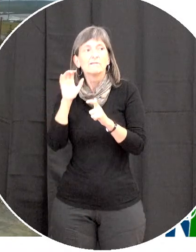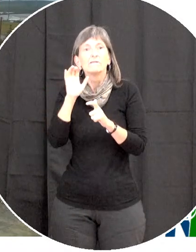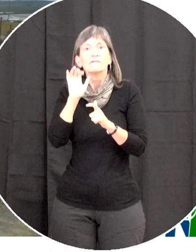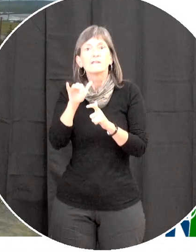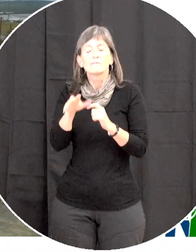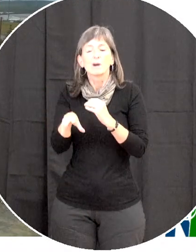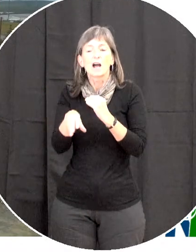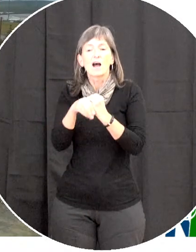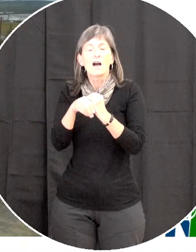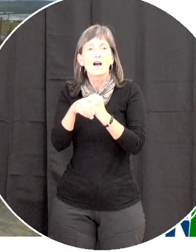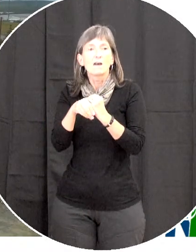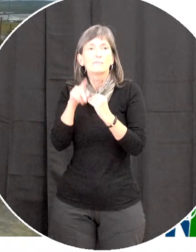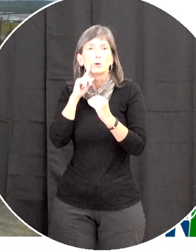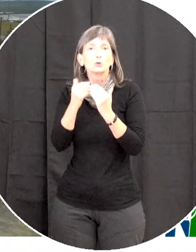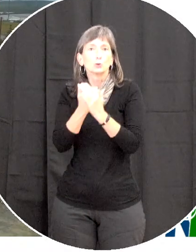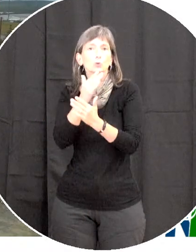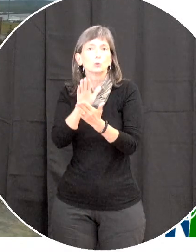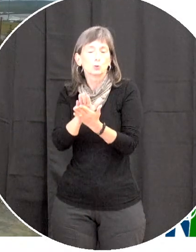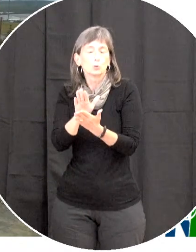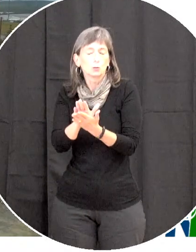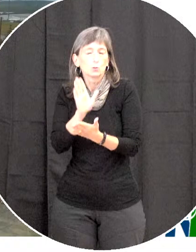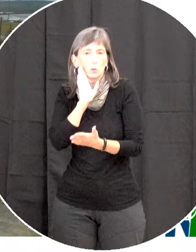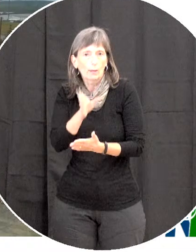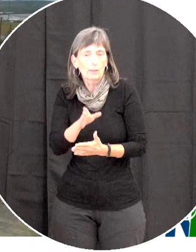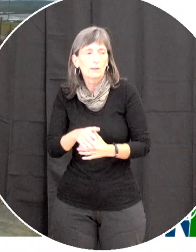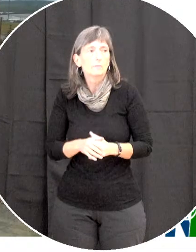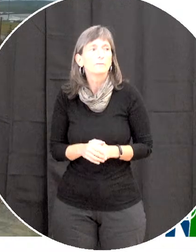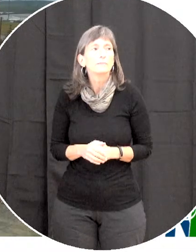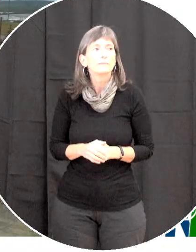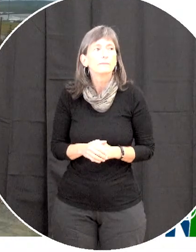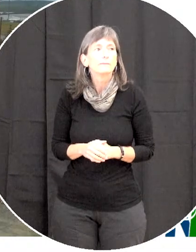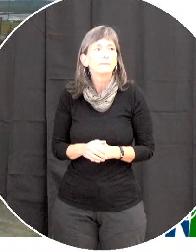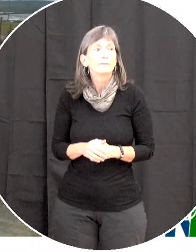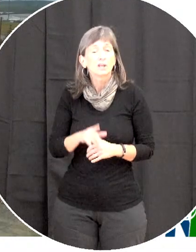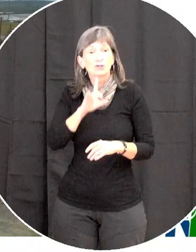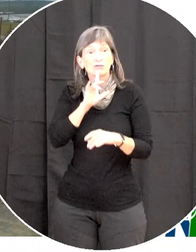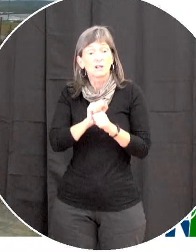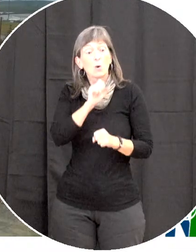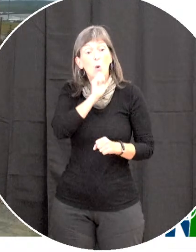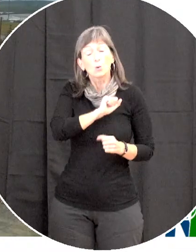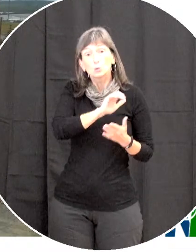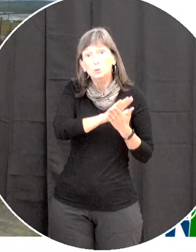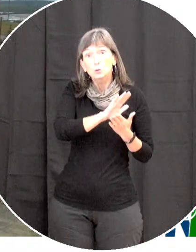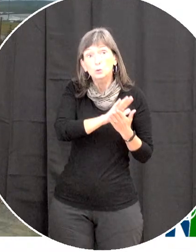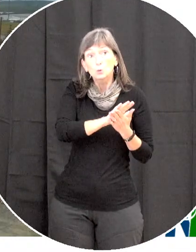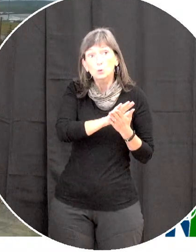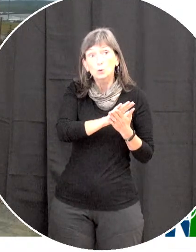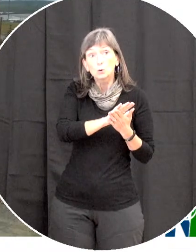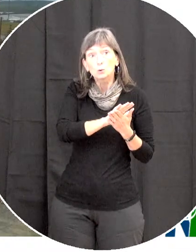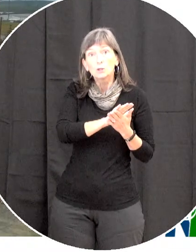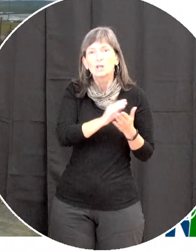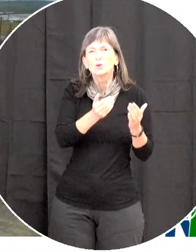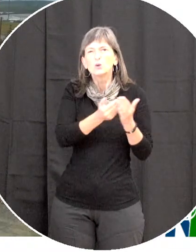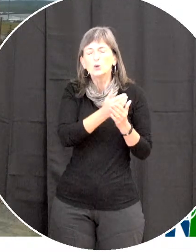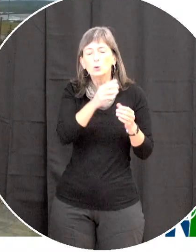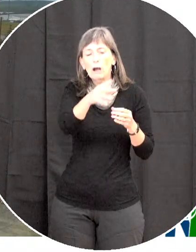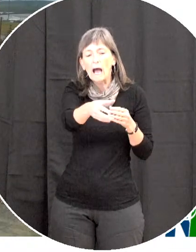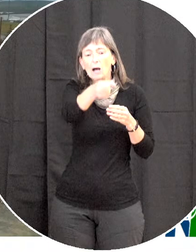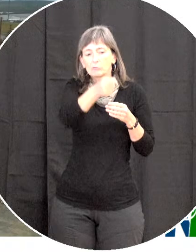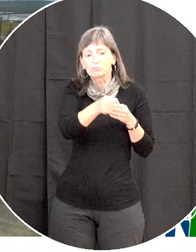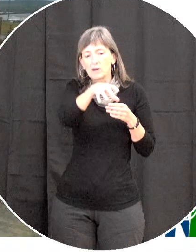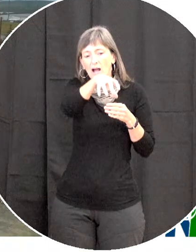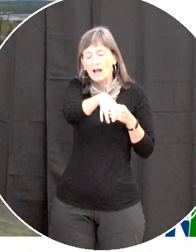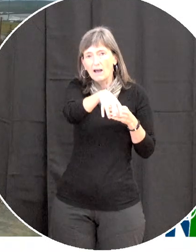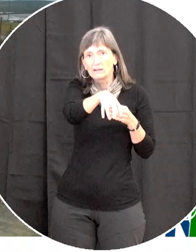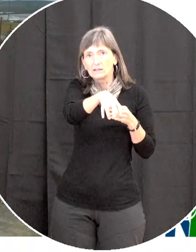is incorporated into the new school. So it's essentially the old school is operating now, the new piece is being added, the gym is being used,